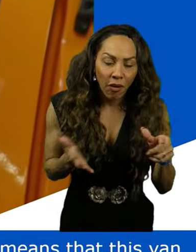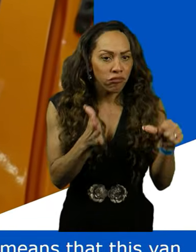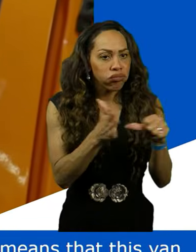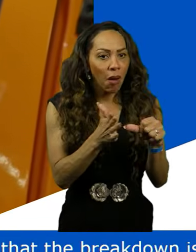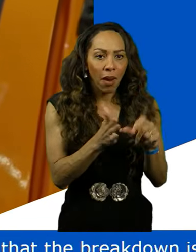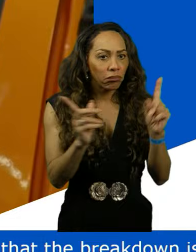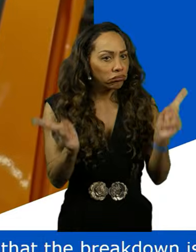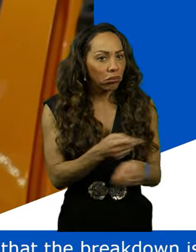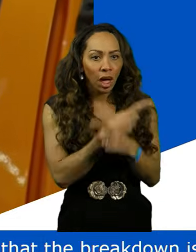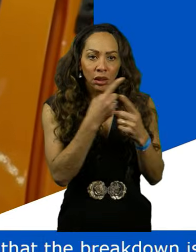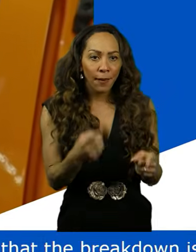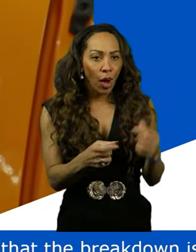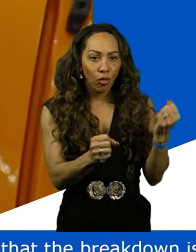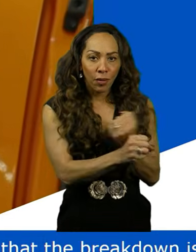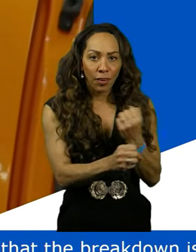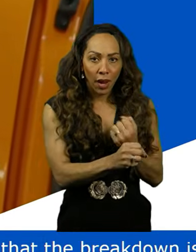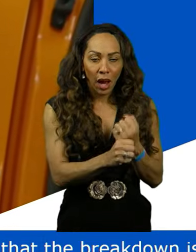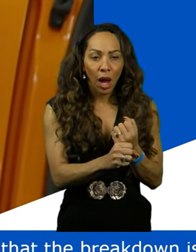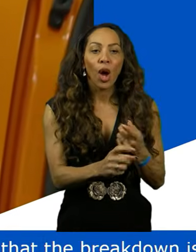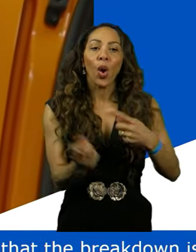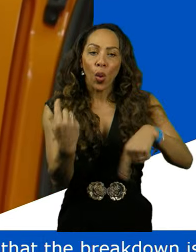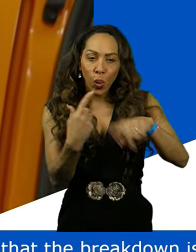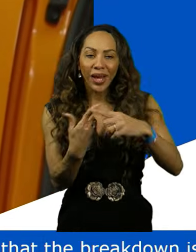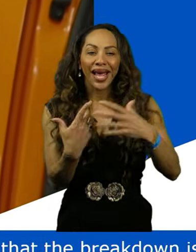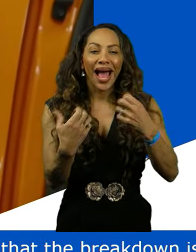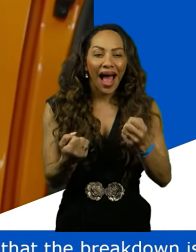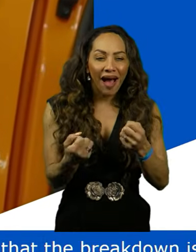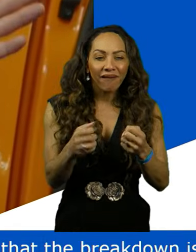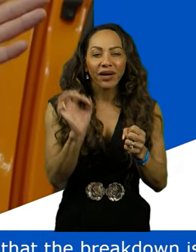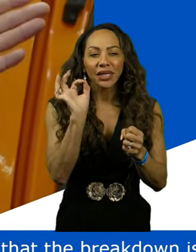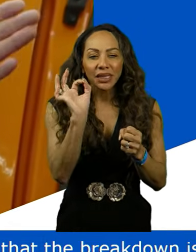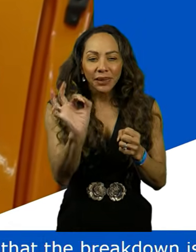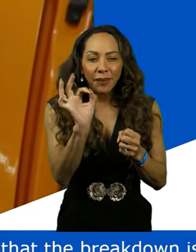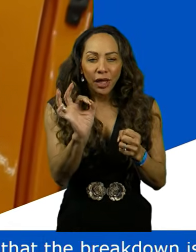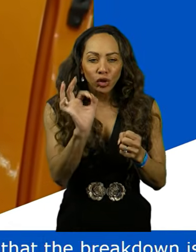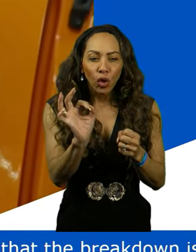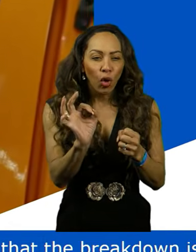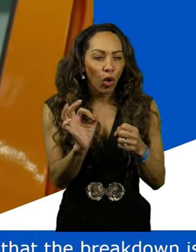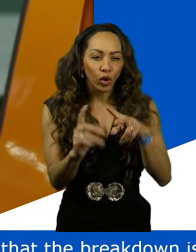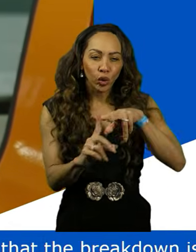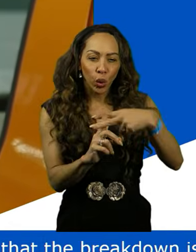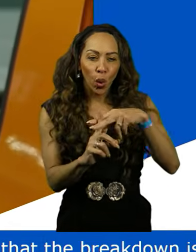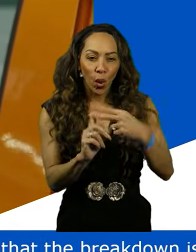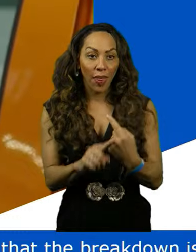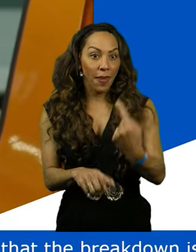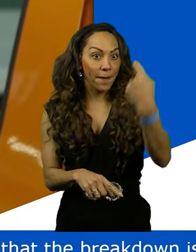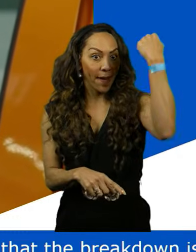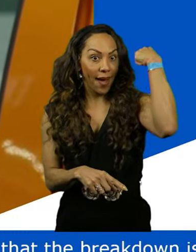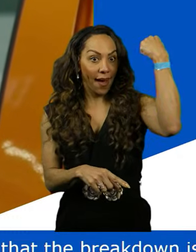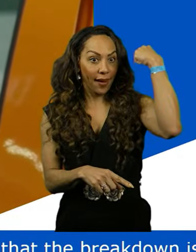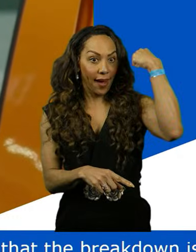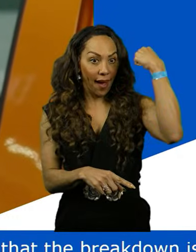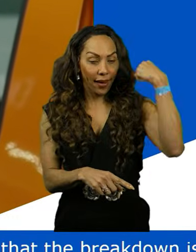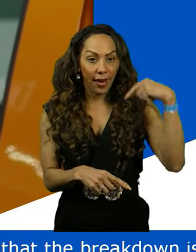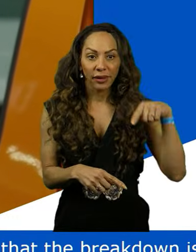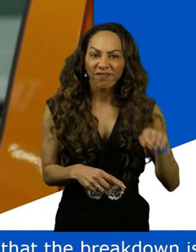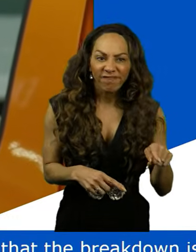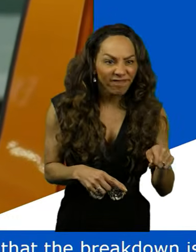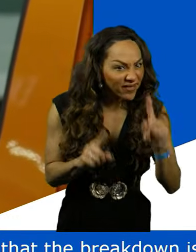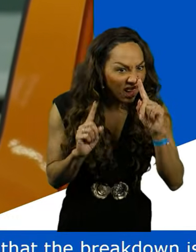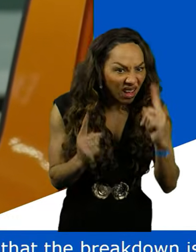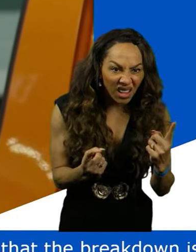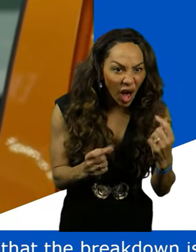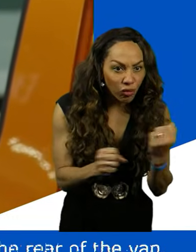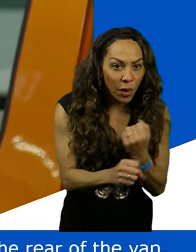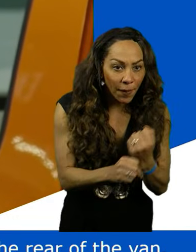our patrols carry our rapid deployment trailer that's located in the rear of the van, and that means that should we not be able to repair your vehicle at roadside,